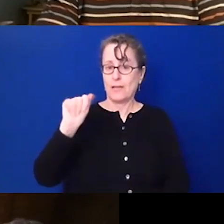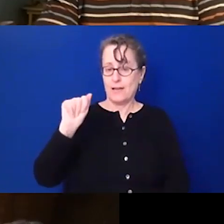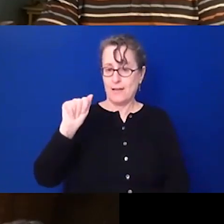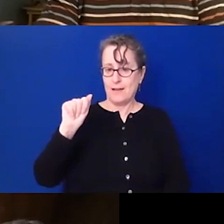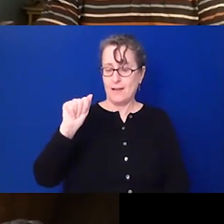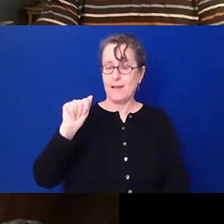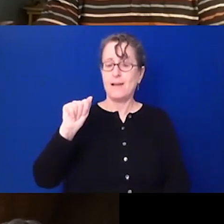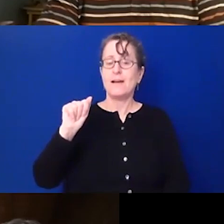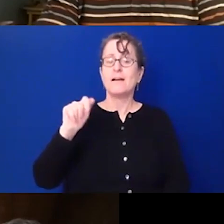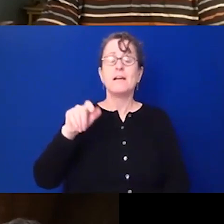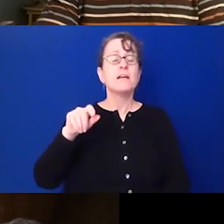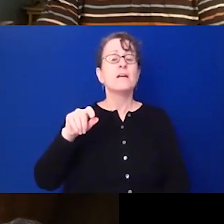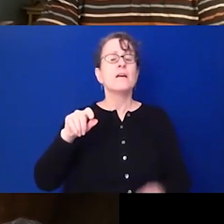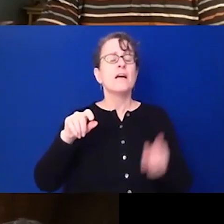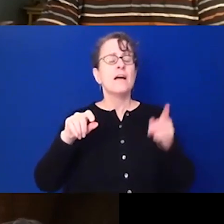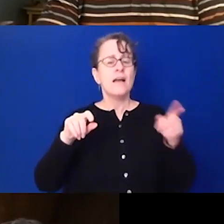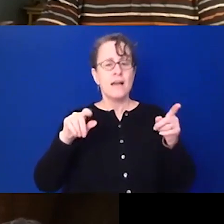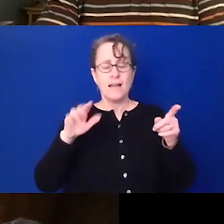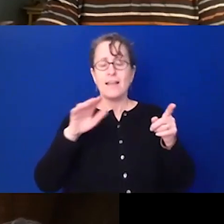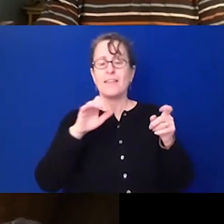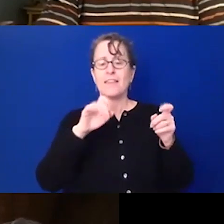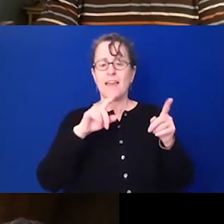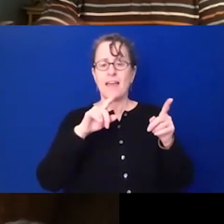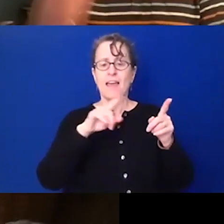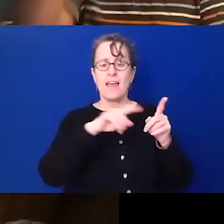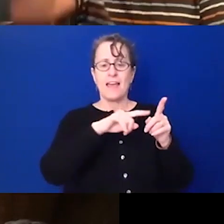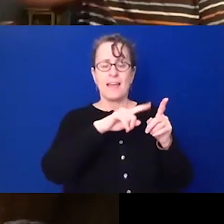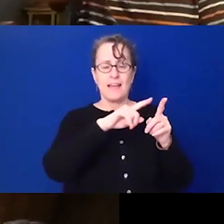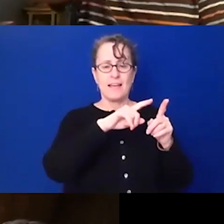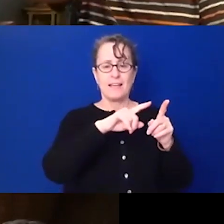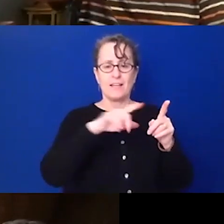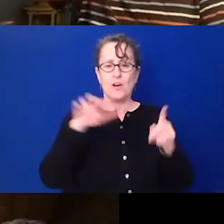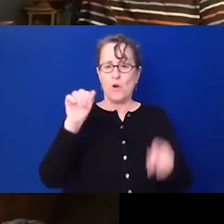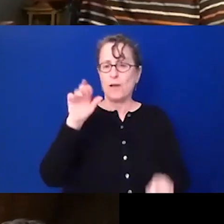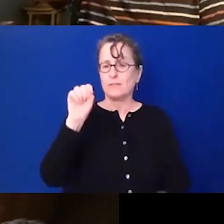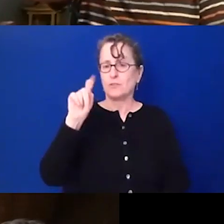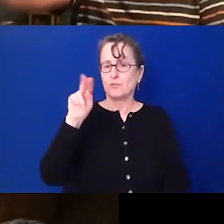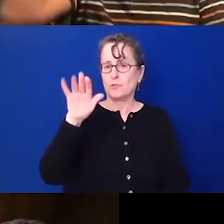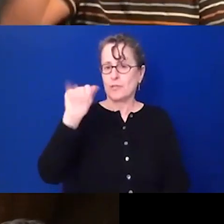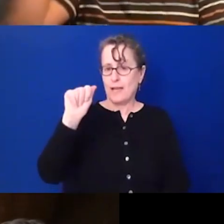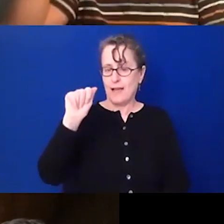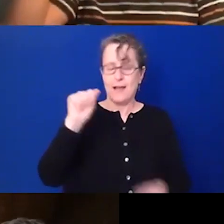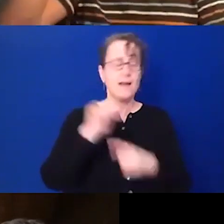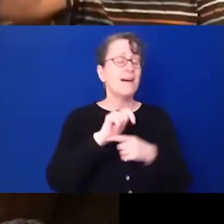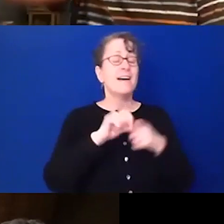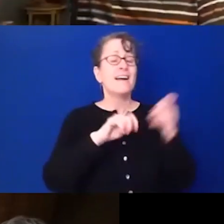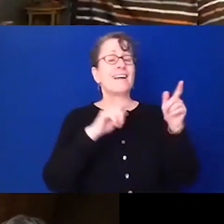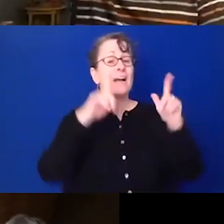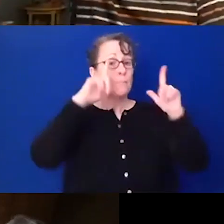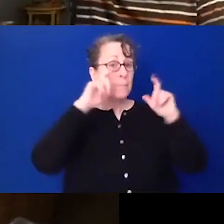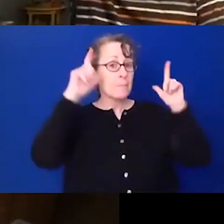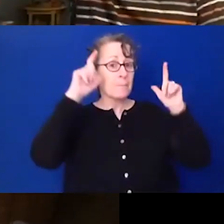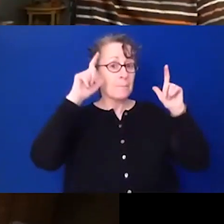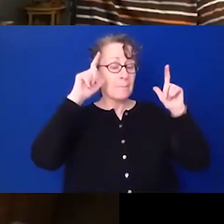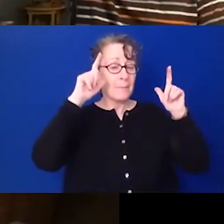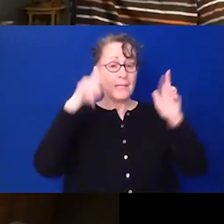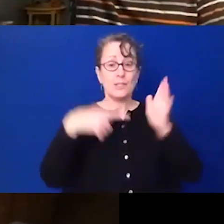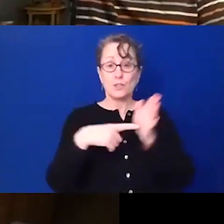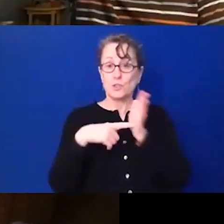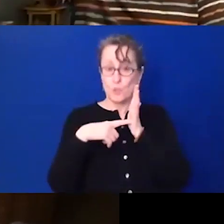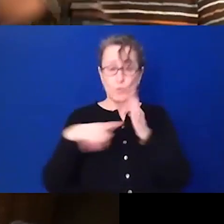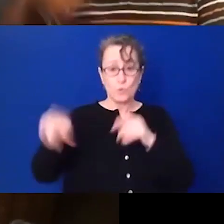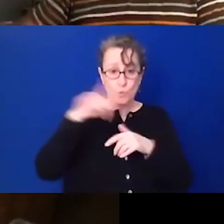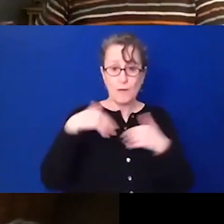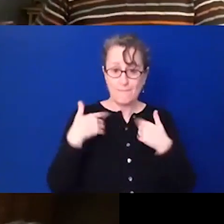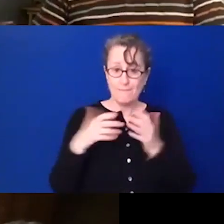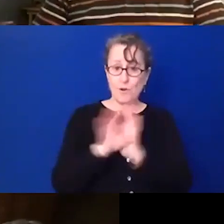so taken by it. You do have photos of it, is that correct? Yes. Okay. They have the four